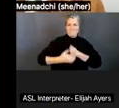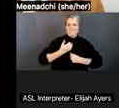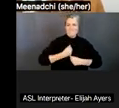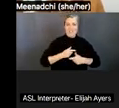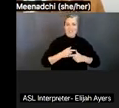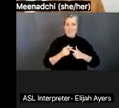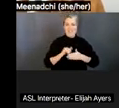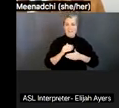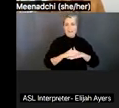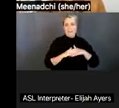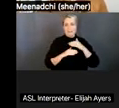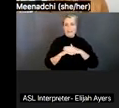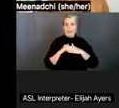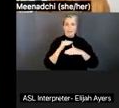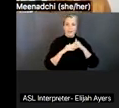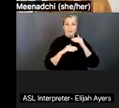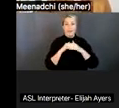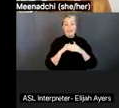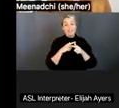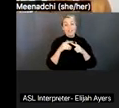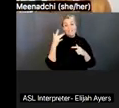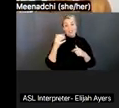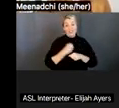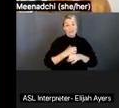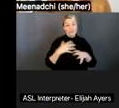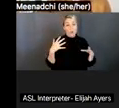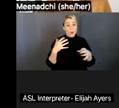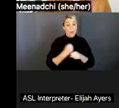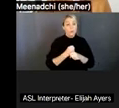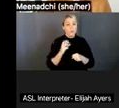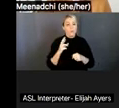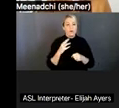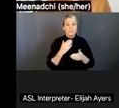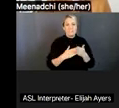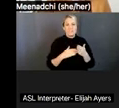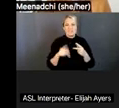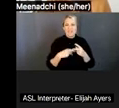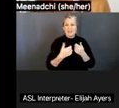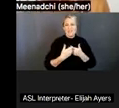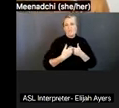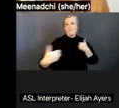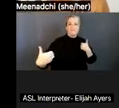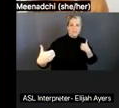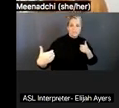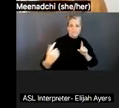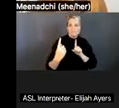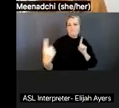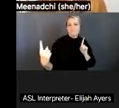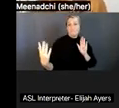and build and build, and eventually either explode or just create some type of rift that is unable to be